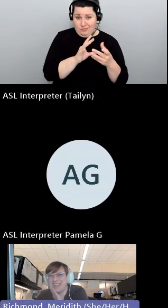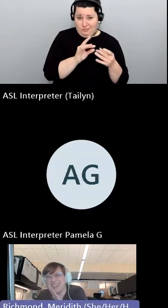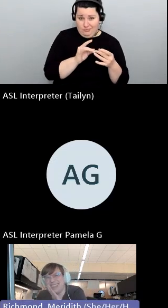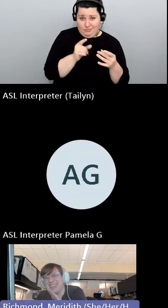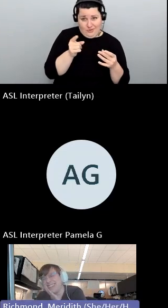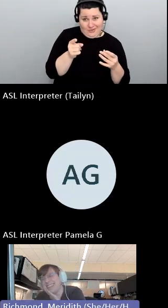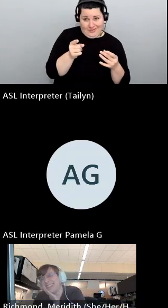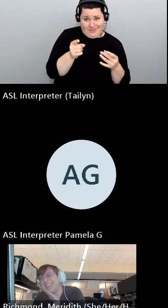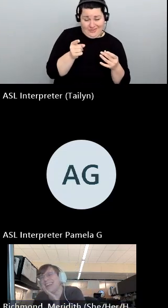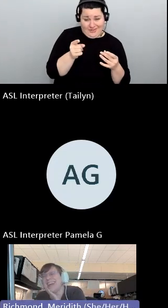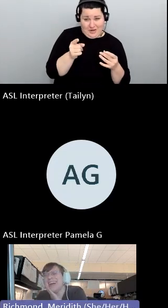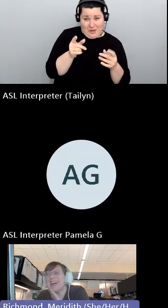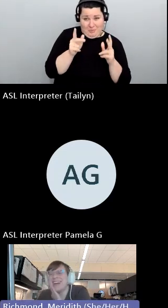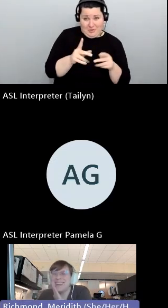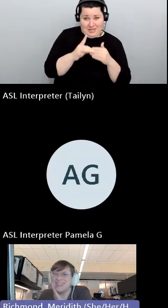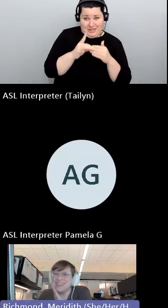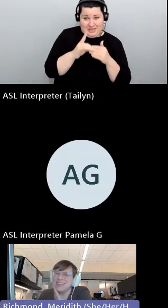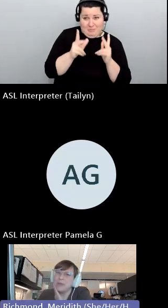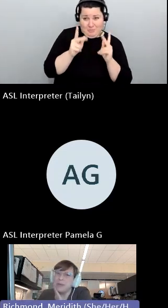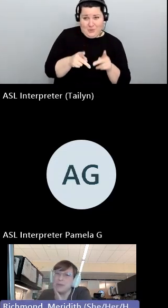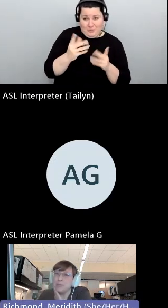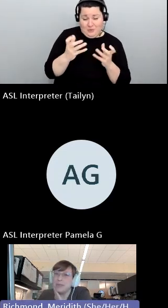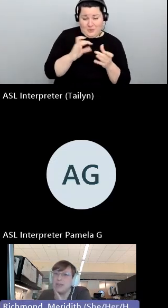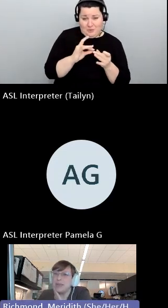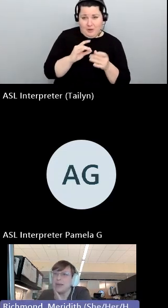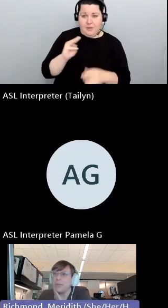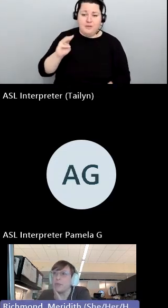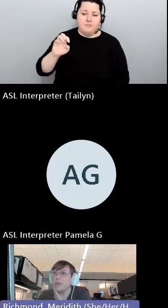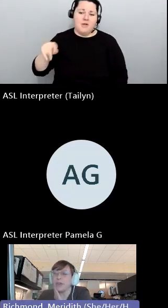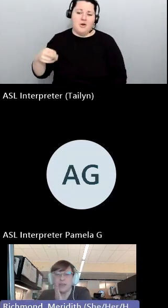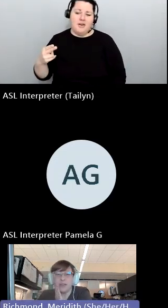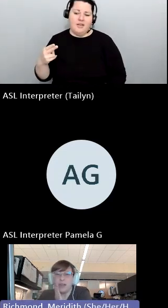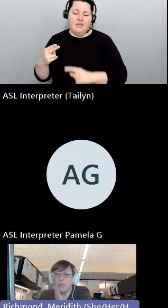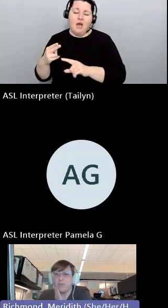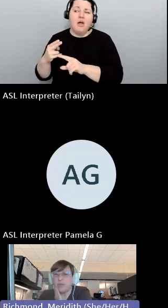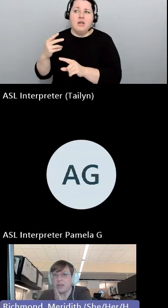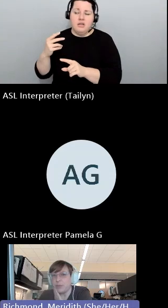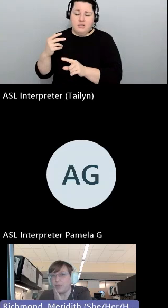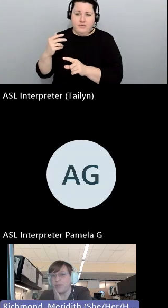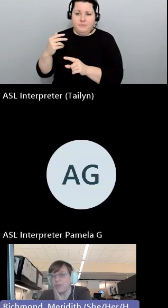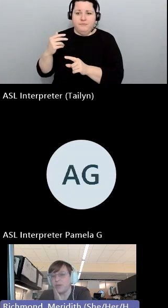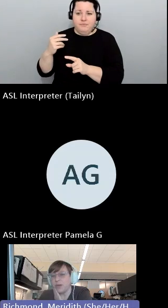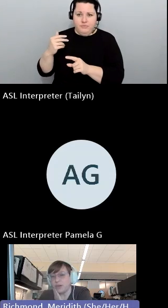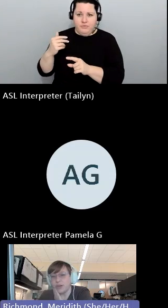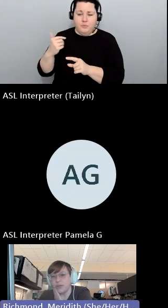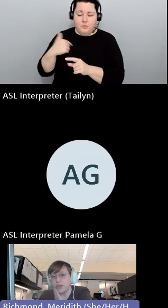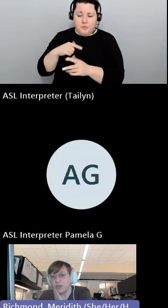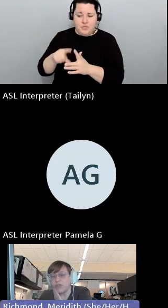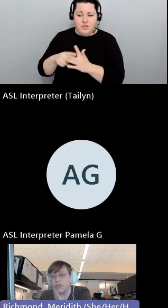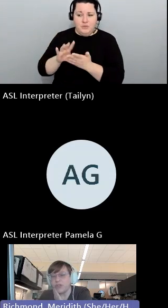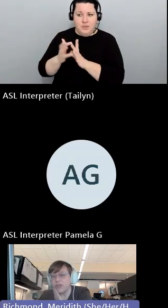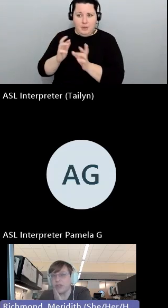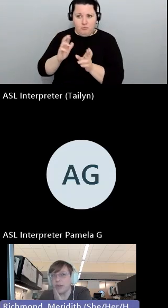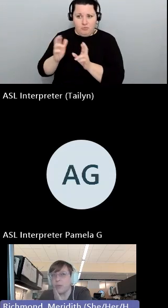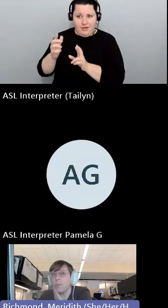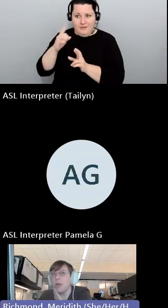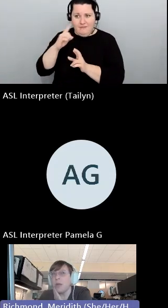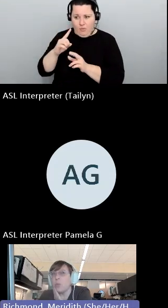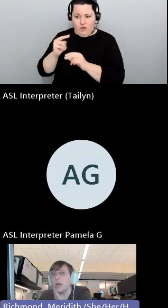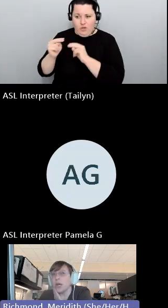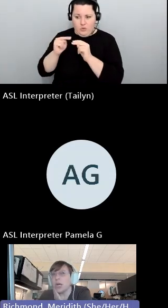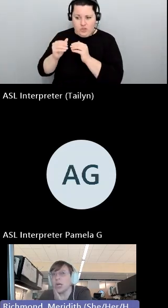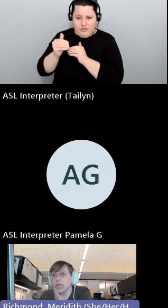action team person? We will be, we're starting to get ready for our next round of negotiations